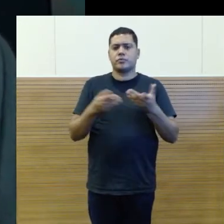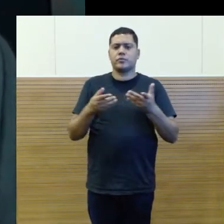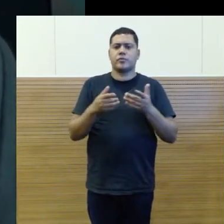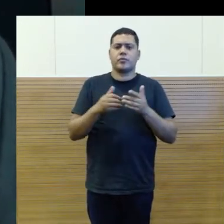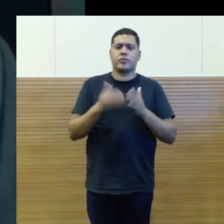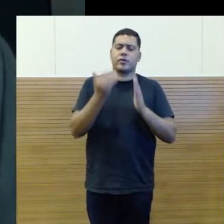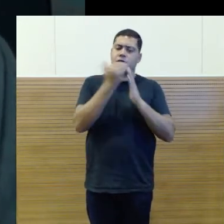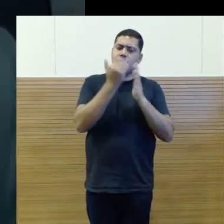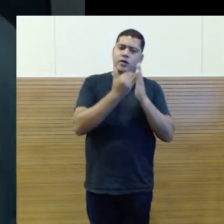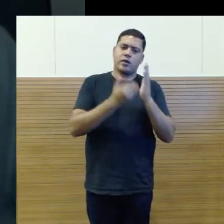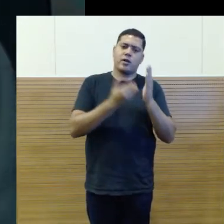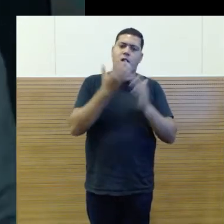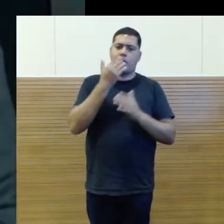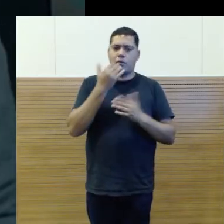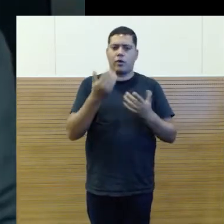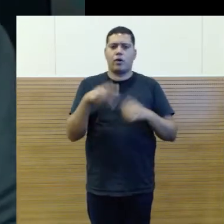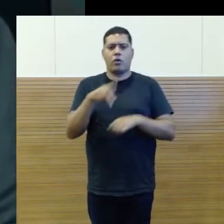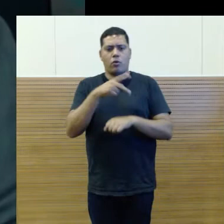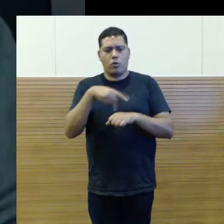Latin America and Caribbean.